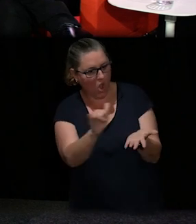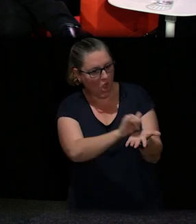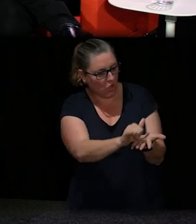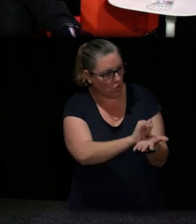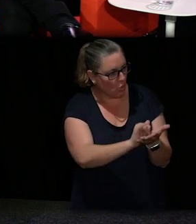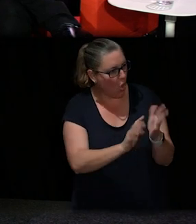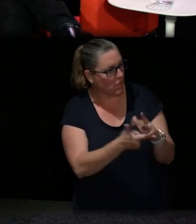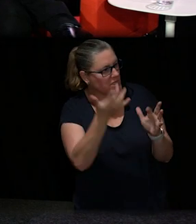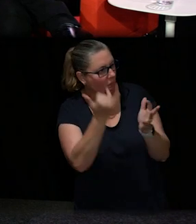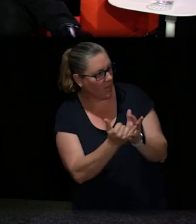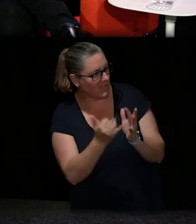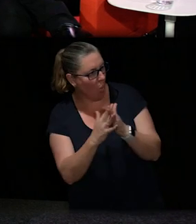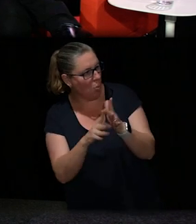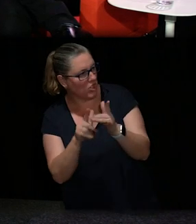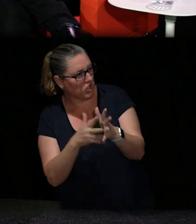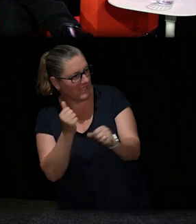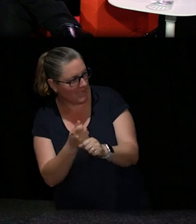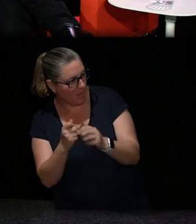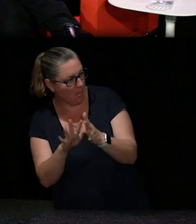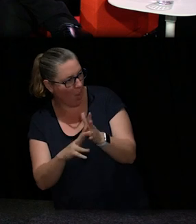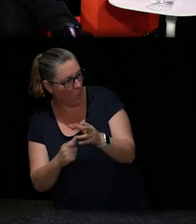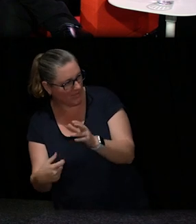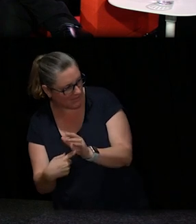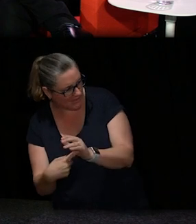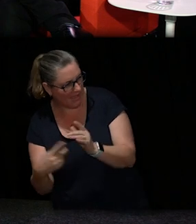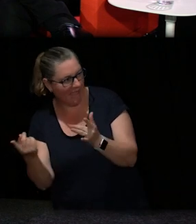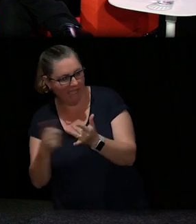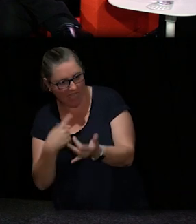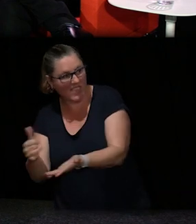think this is true? And how do you think this will play out?